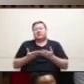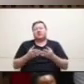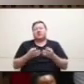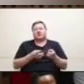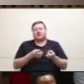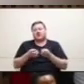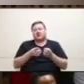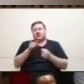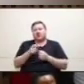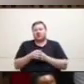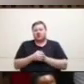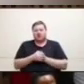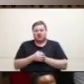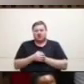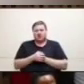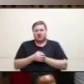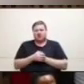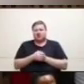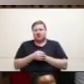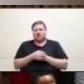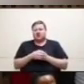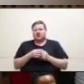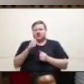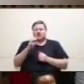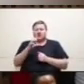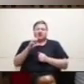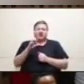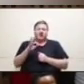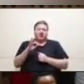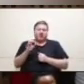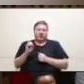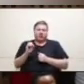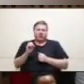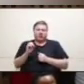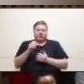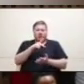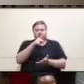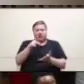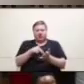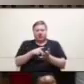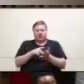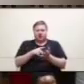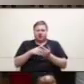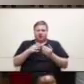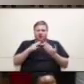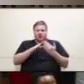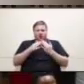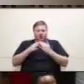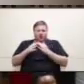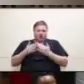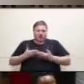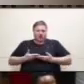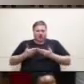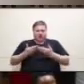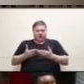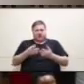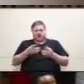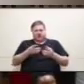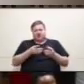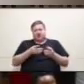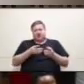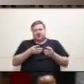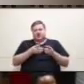a substantive chief financial officer, and the position of community services director is